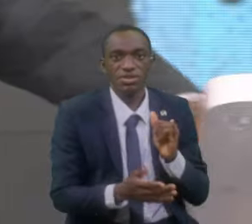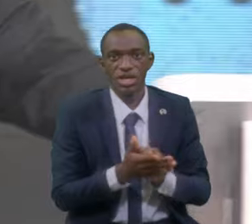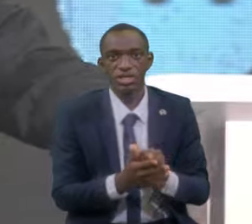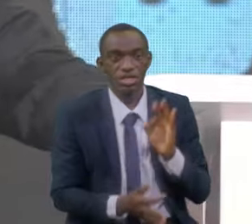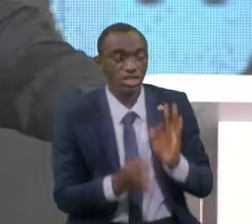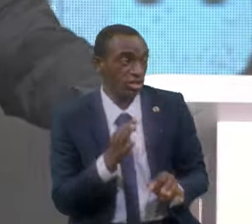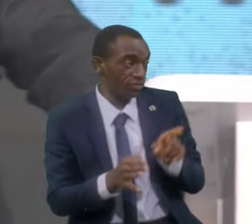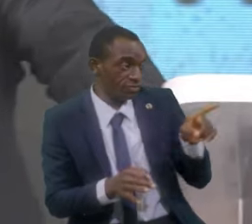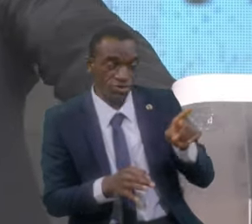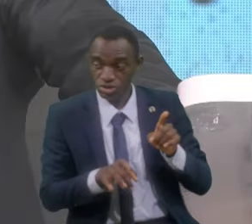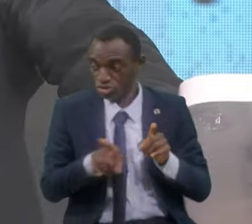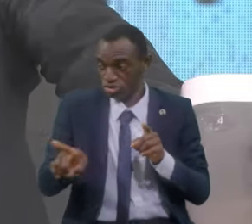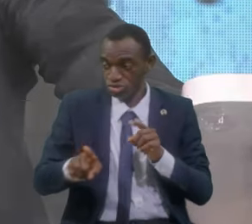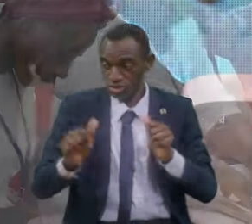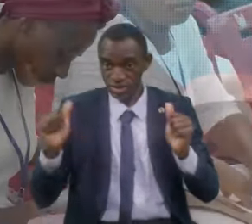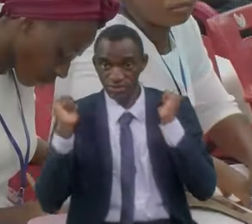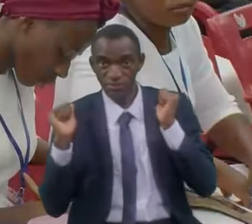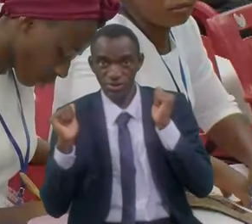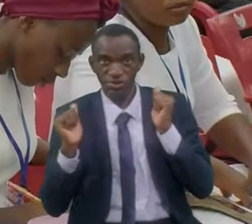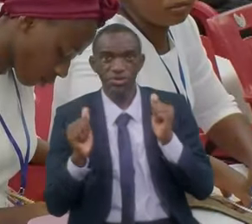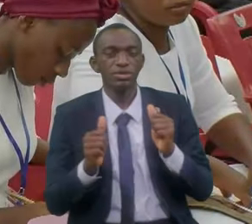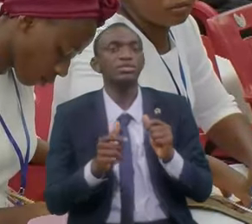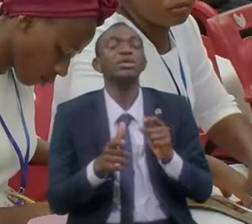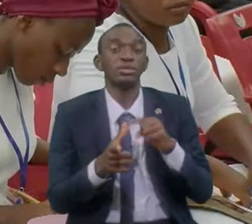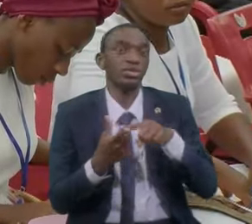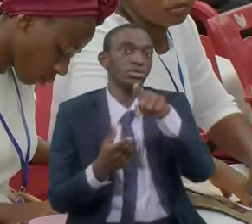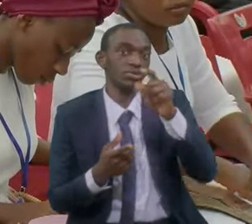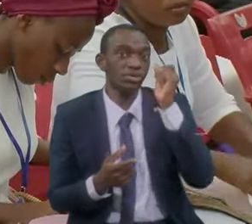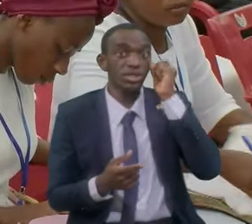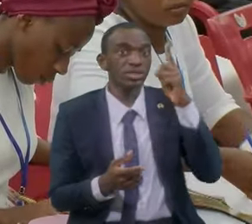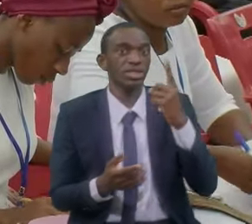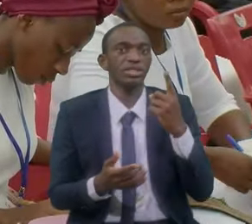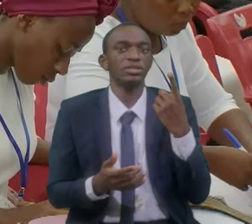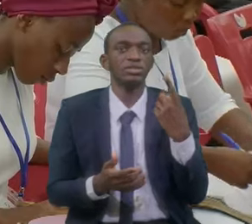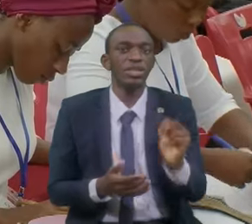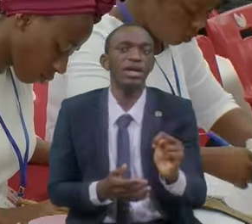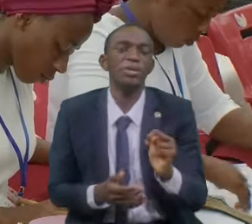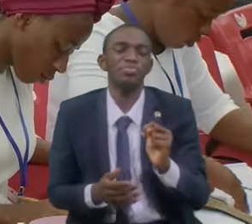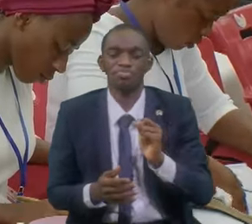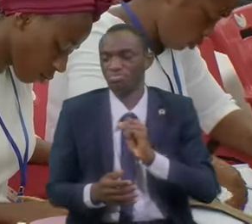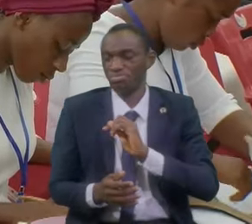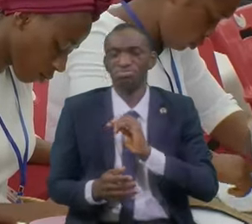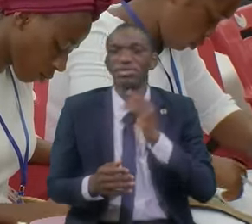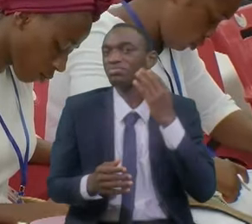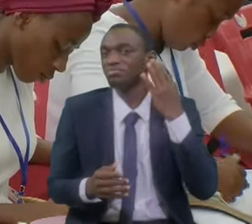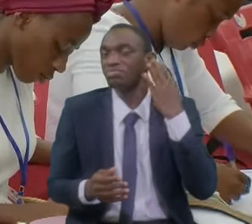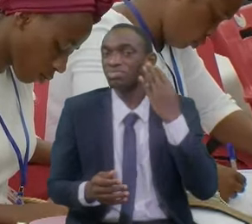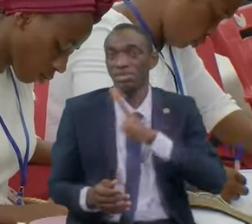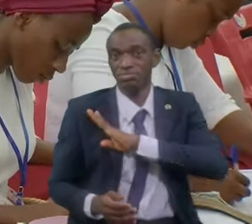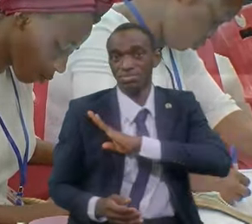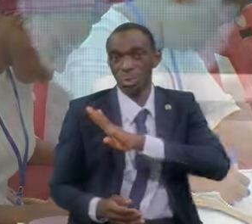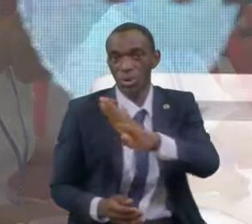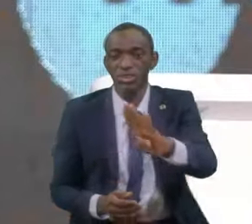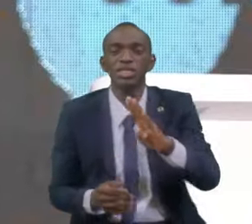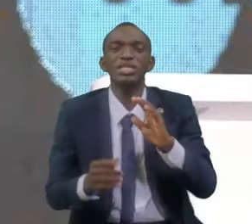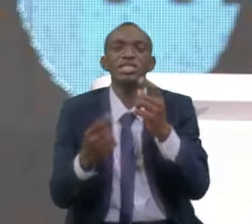you understand their brazen sacrilege cell will take it on you. We have to